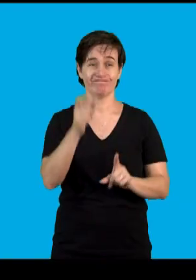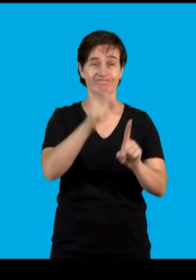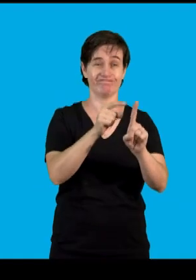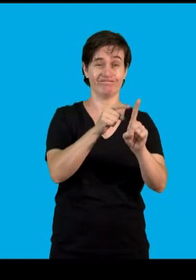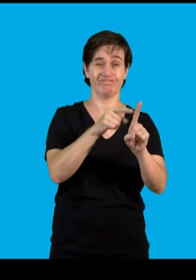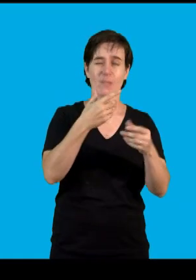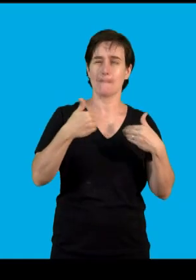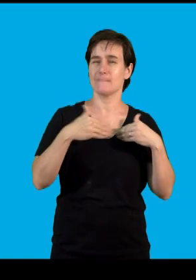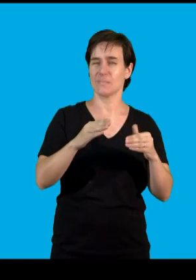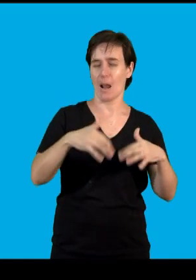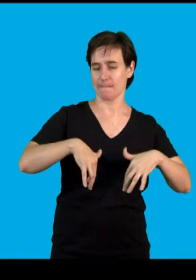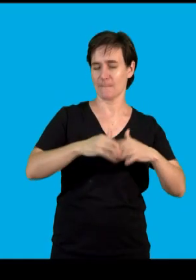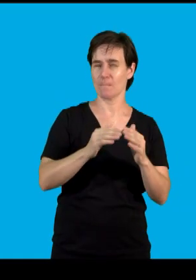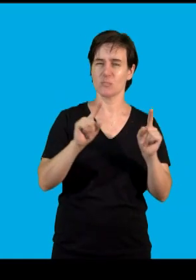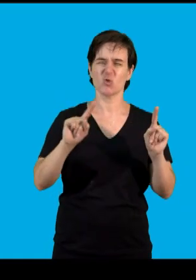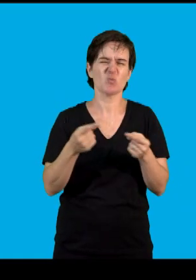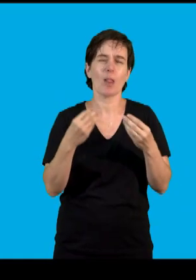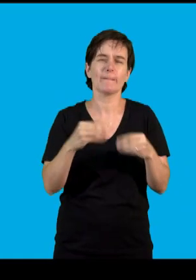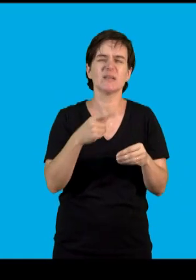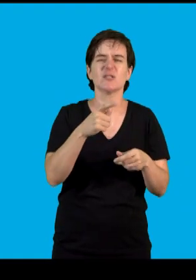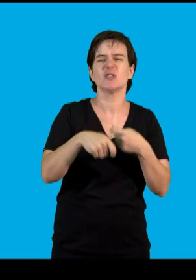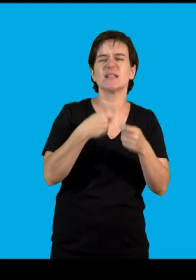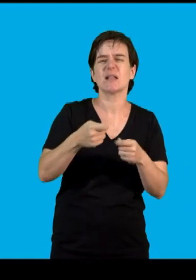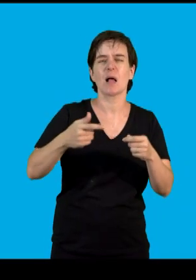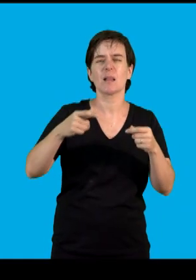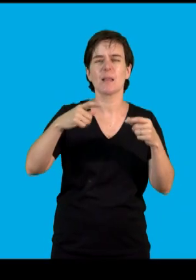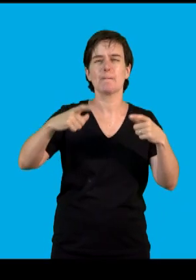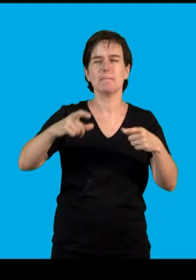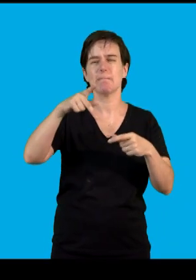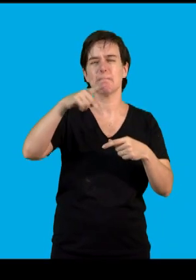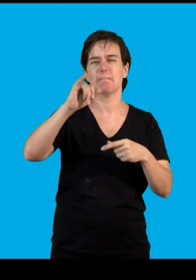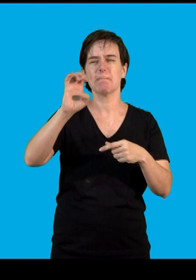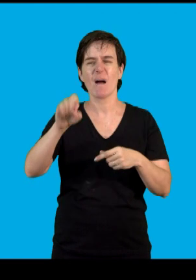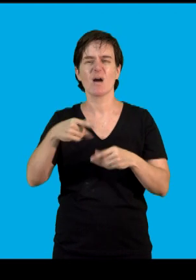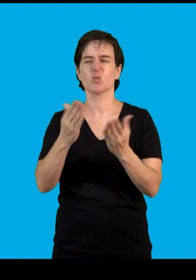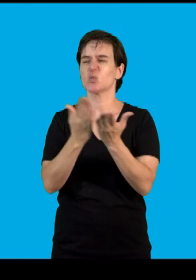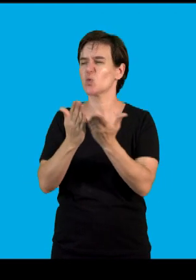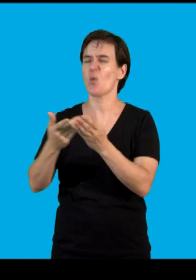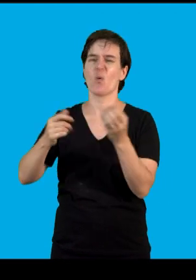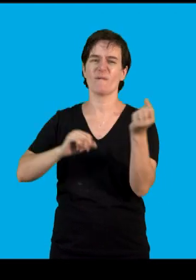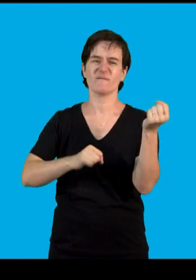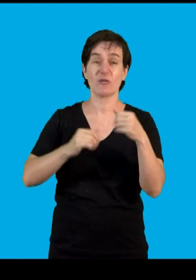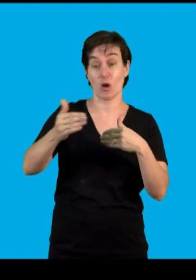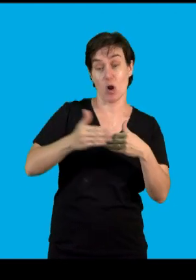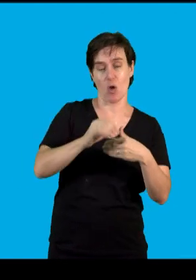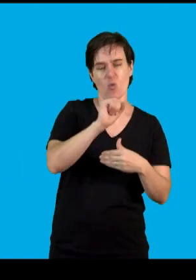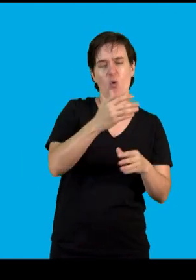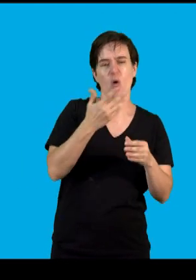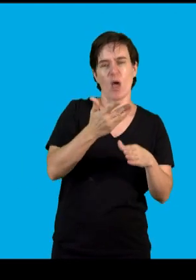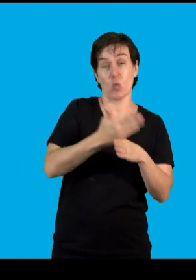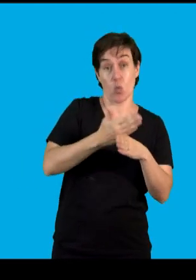a small business by selling pies at schools and factories close to